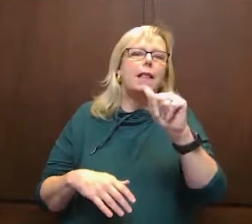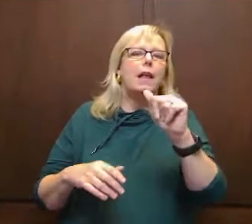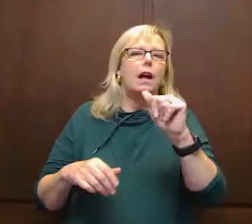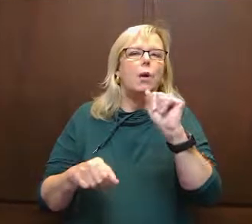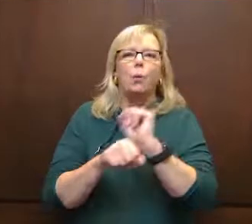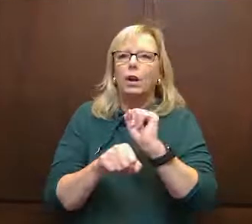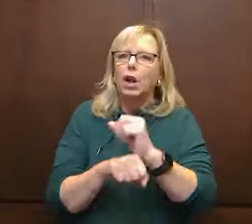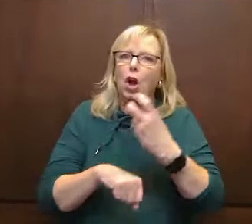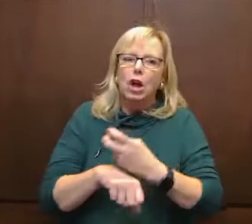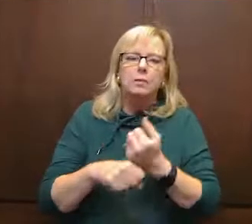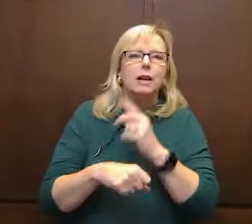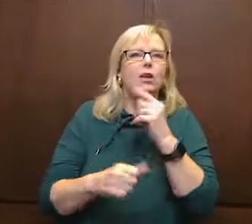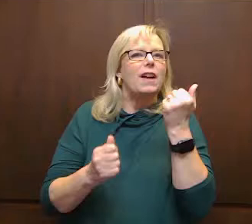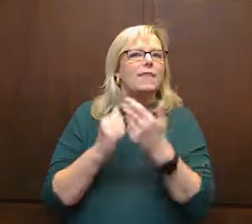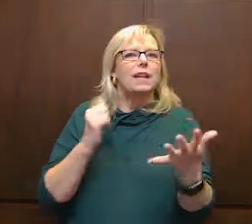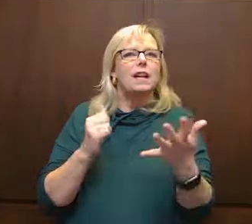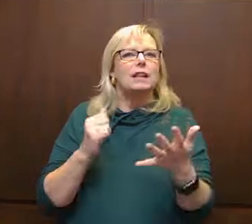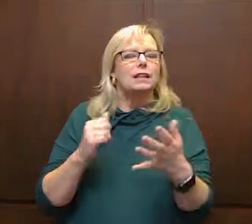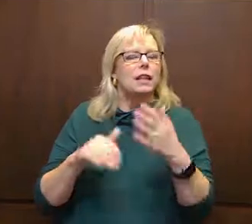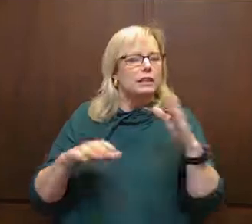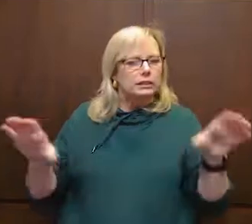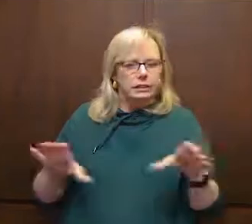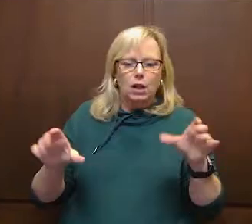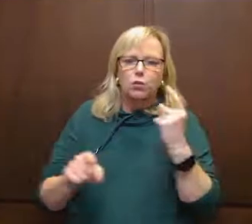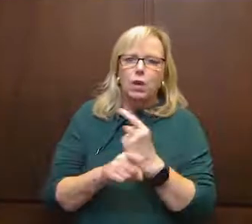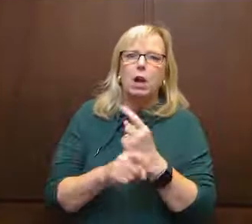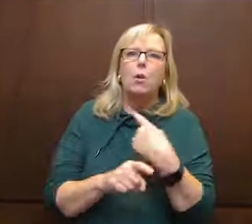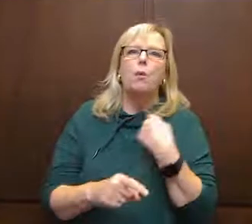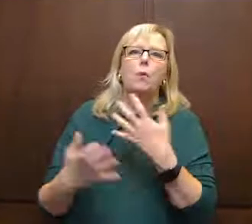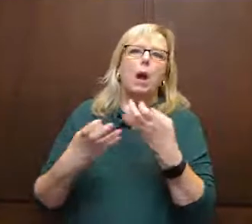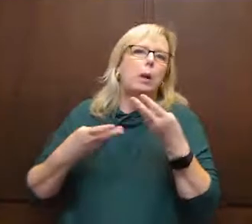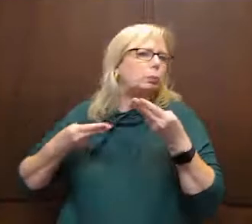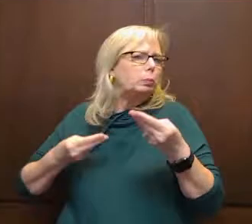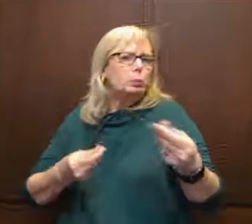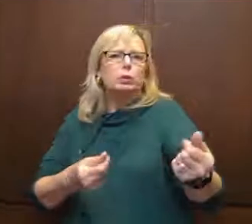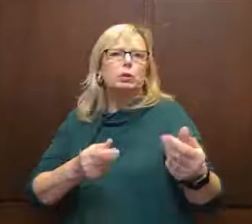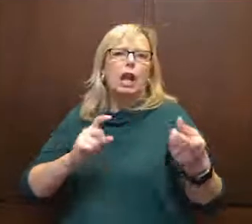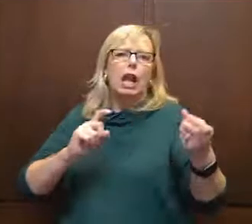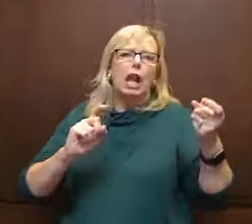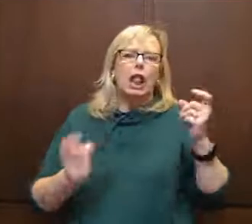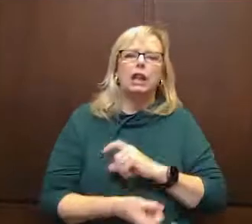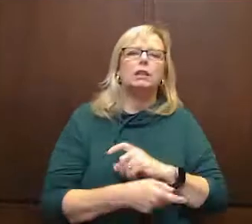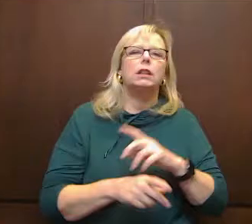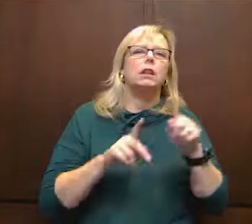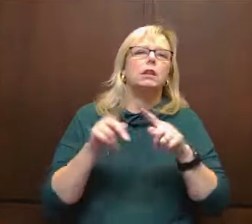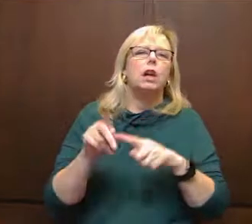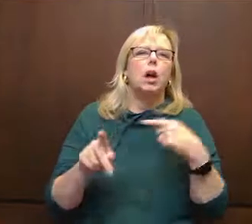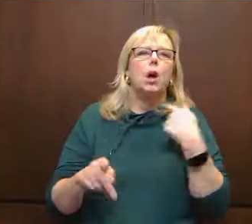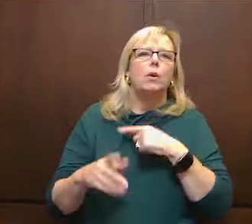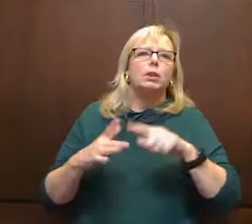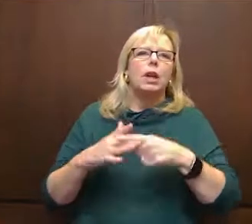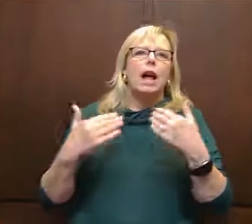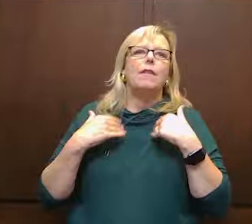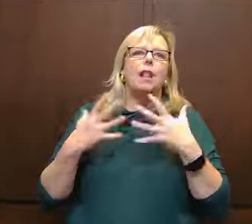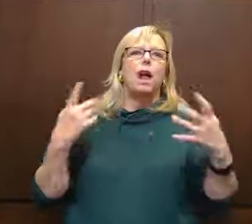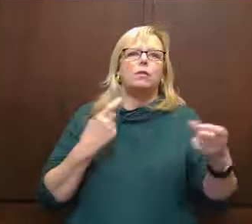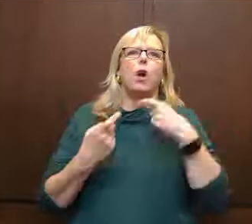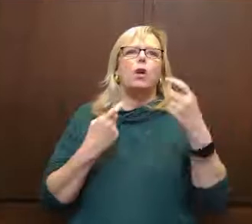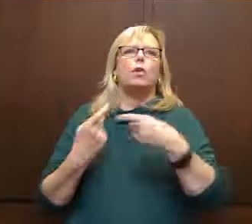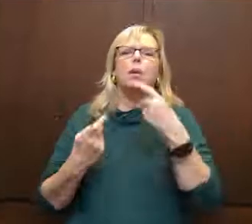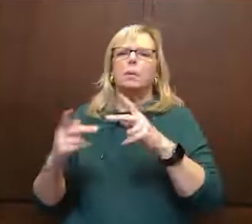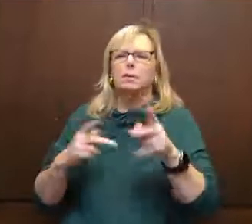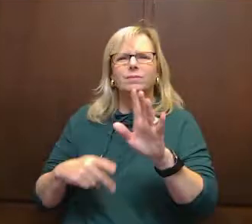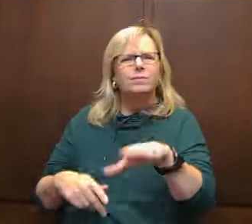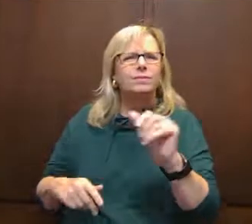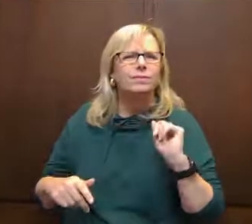hard to make sure that this thing gets done right. We want it to be a smooth transition. That's the other thing. We're getting a lot of calls of people